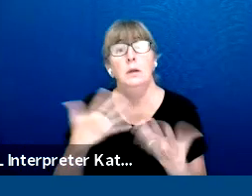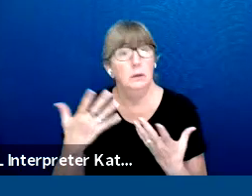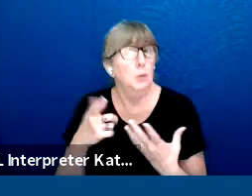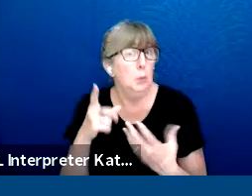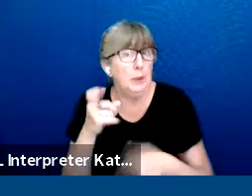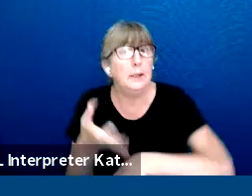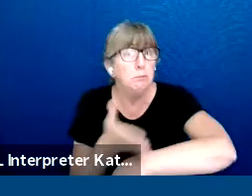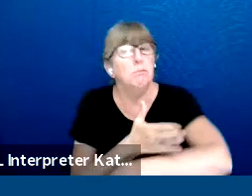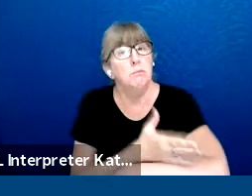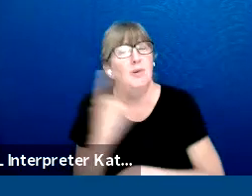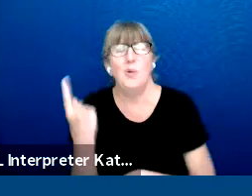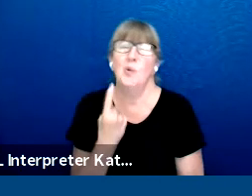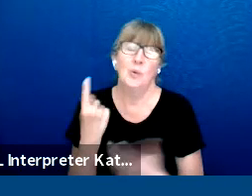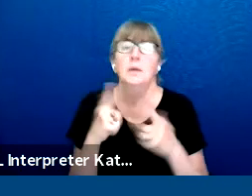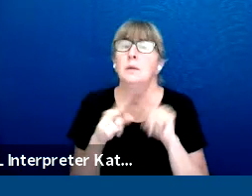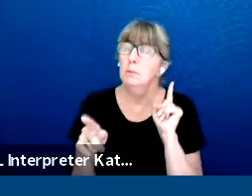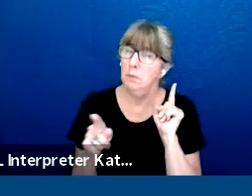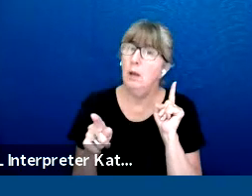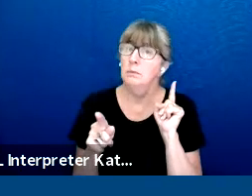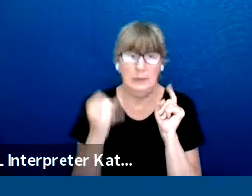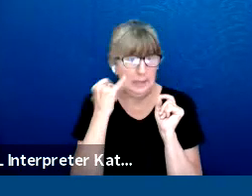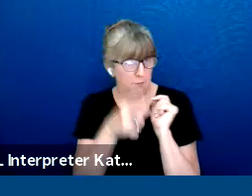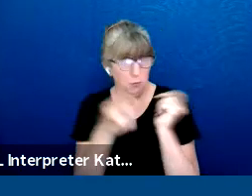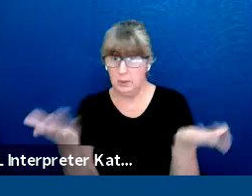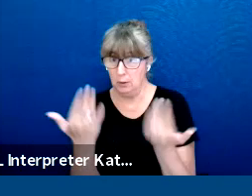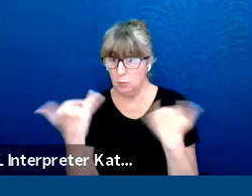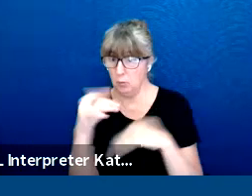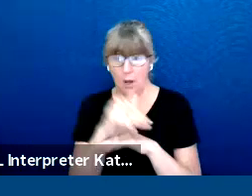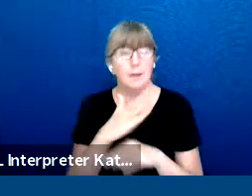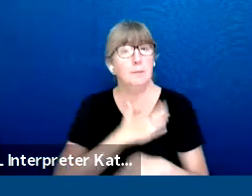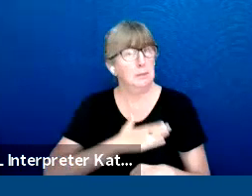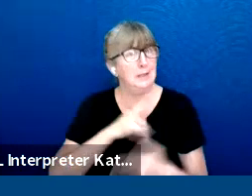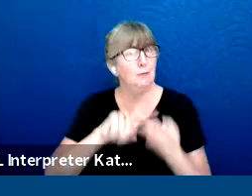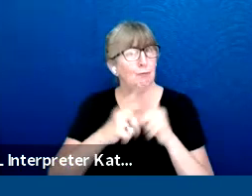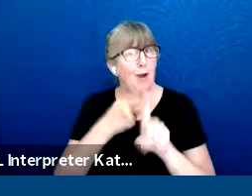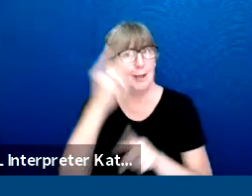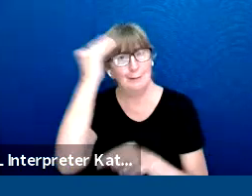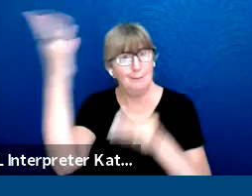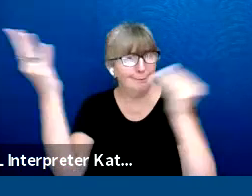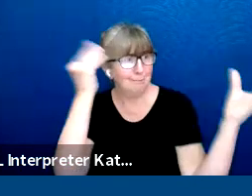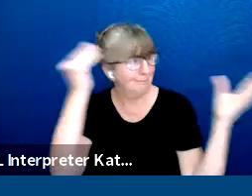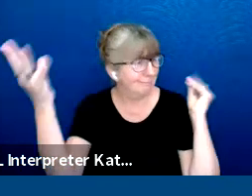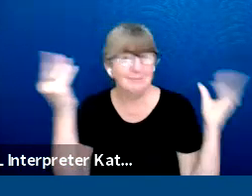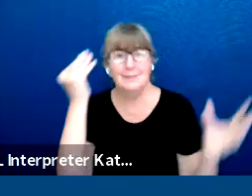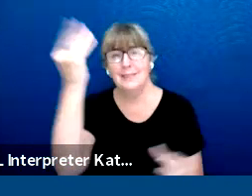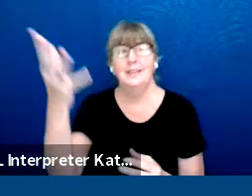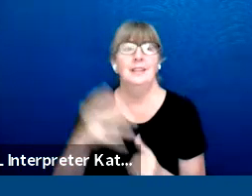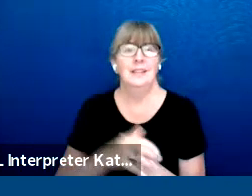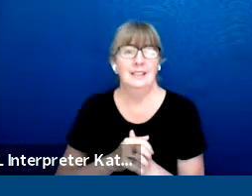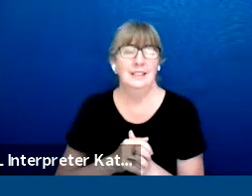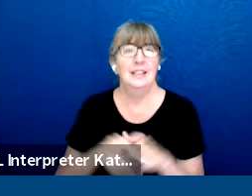that everybody attending this webinar tonight, please tell your friends. Like Sam said, this webinar will be